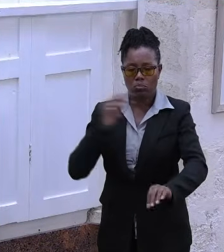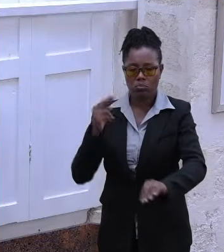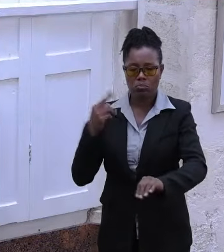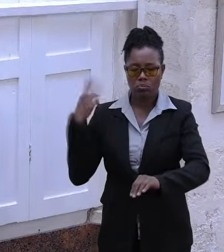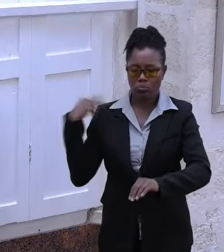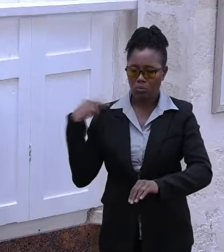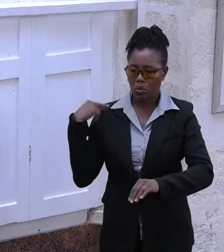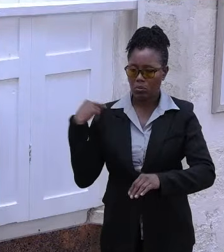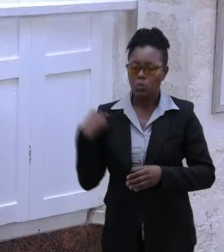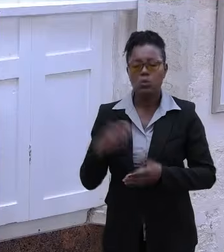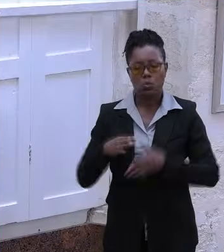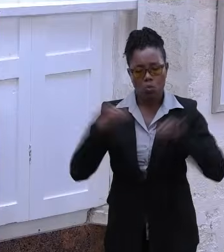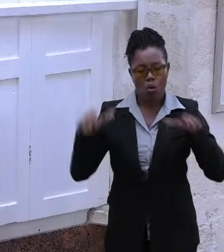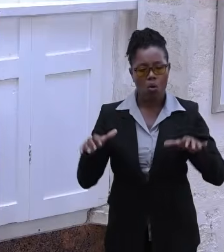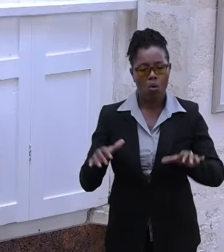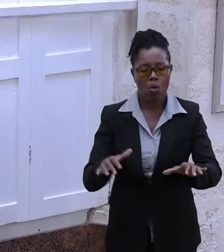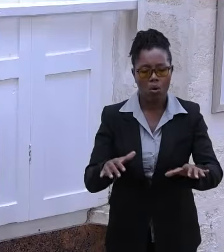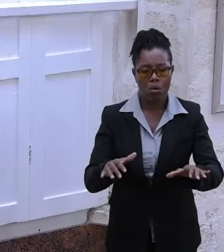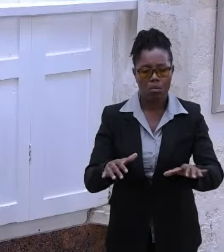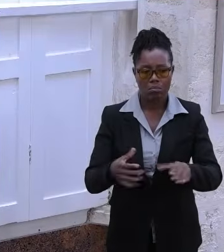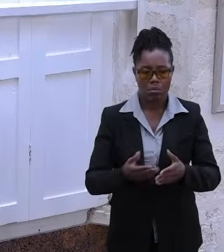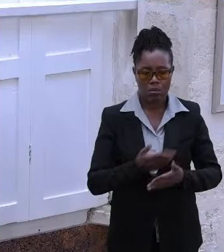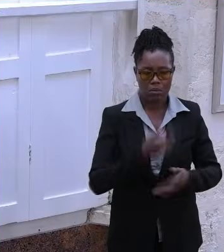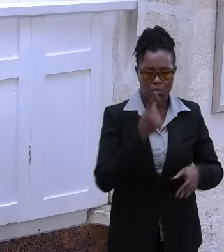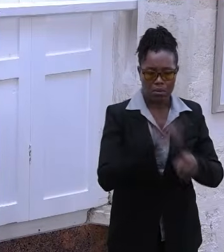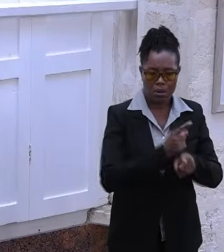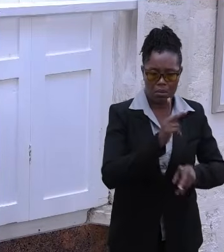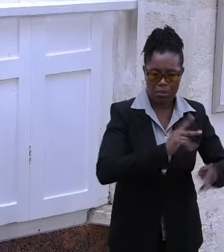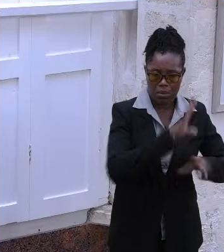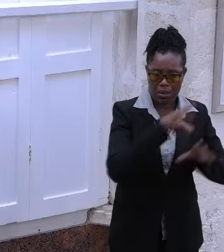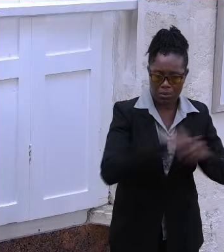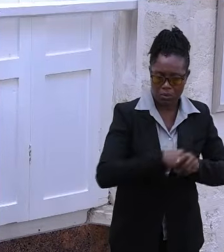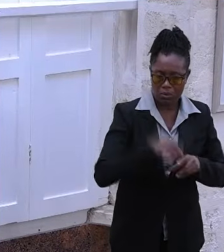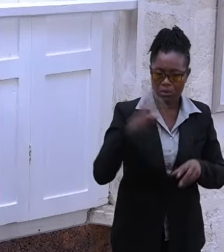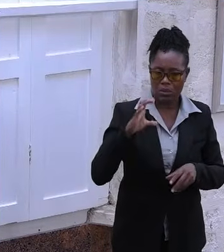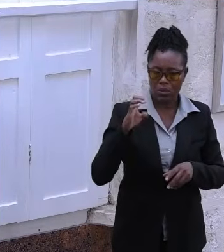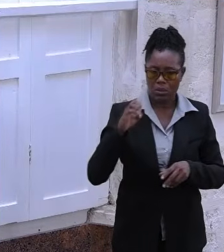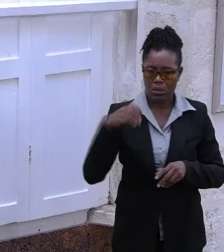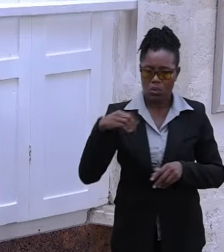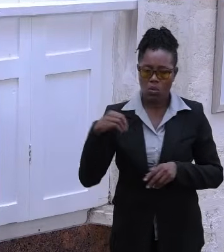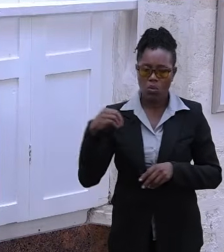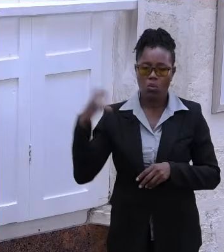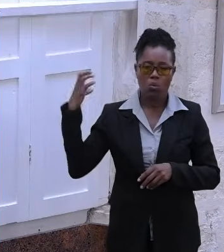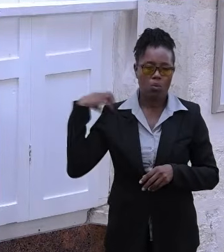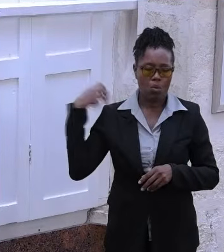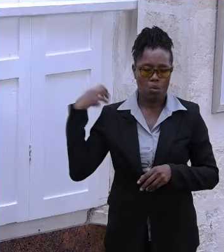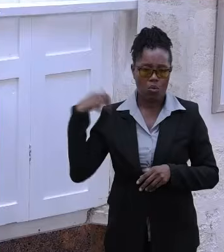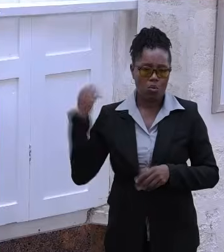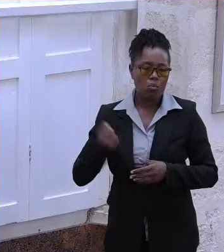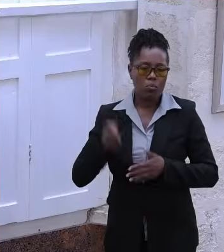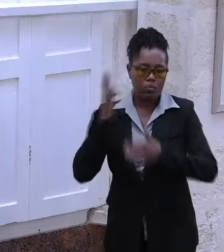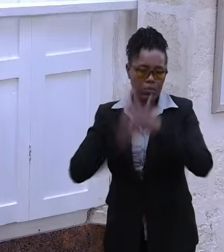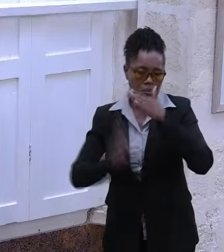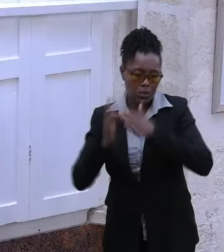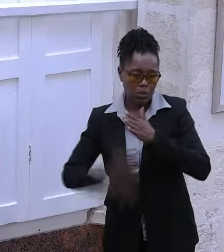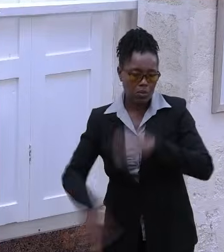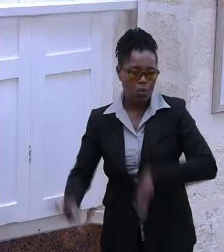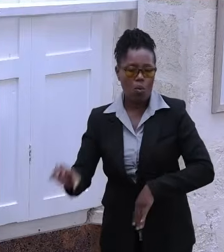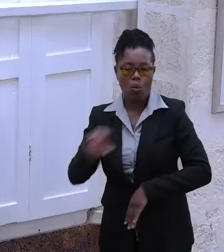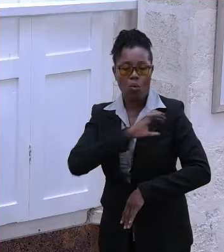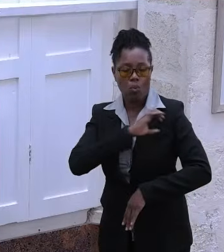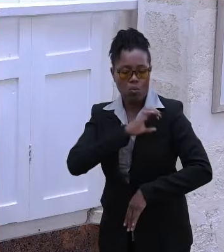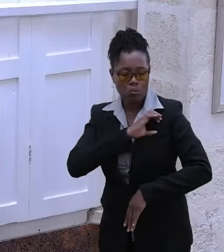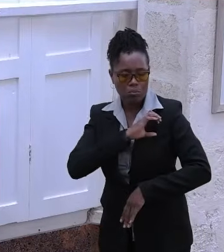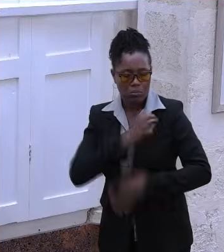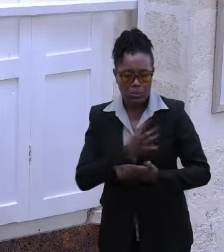being advised by the appropriate people, including the chief immigration officer, the commissioner of police, and all the other people who appertain